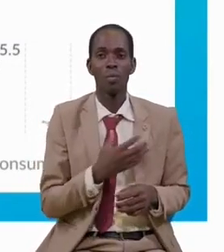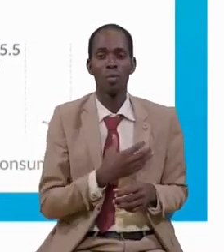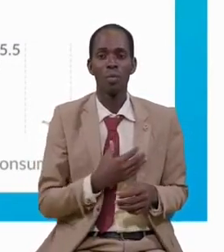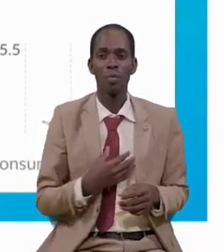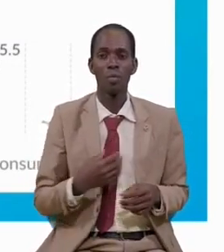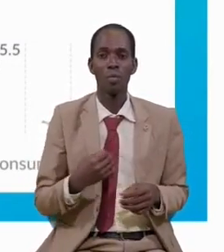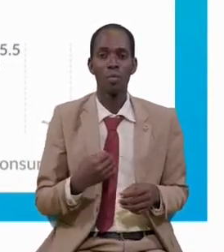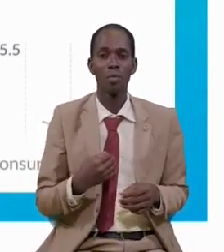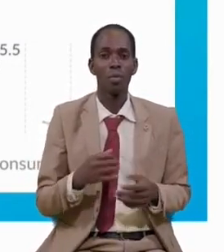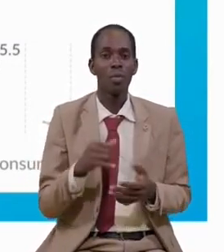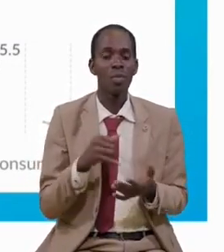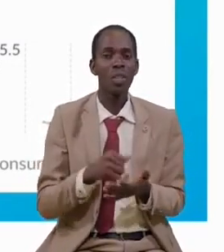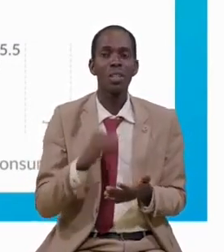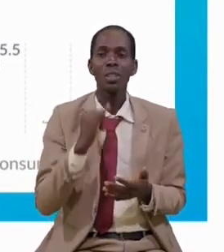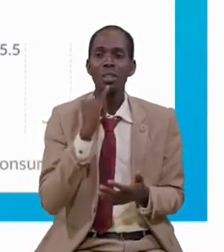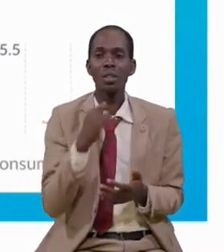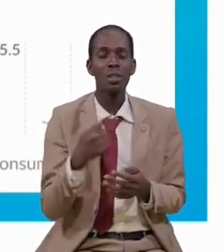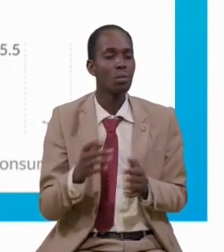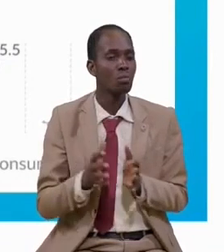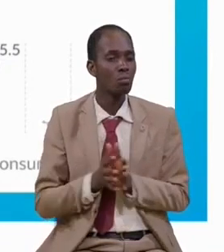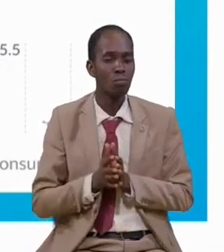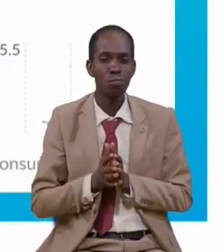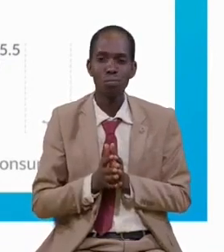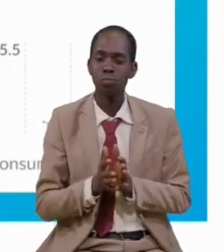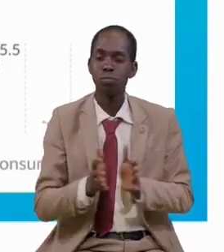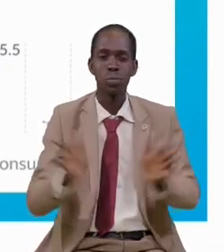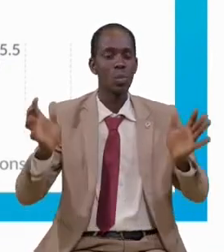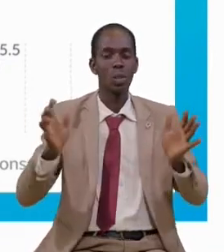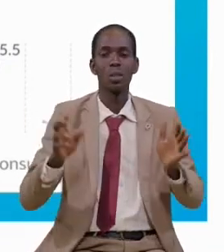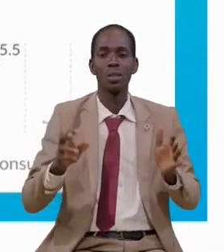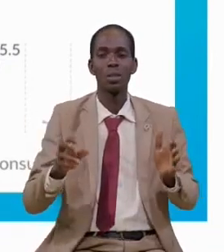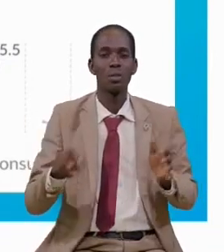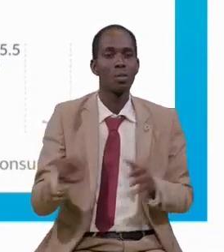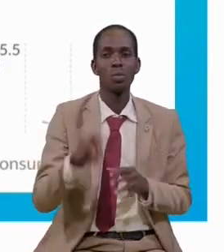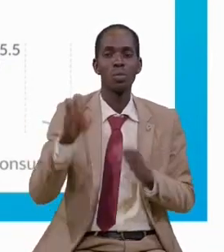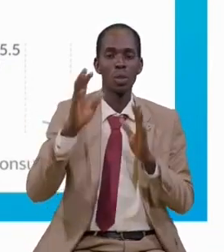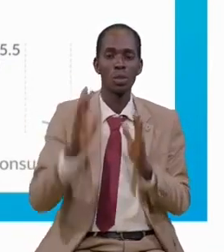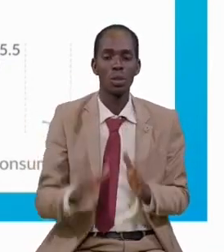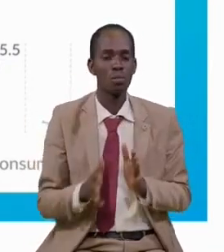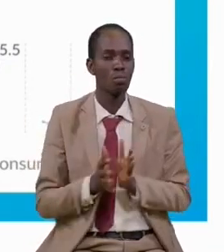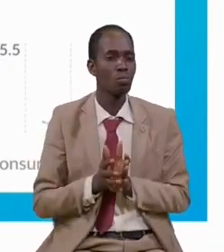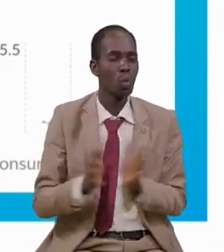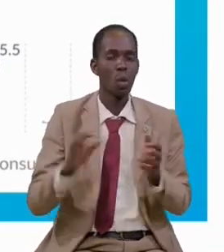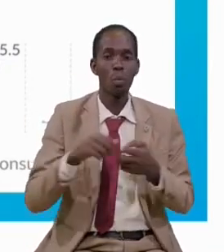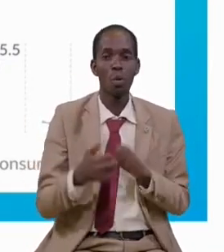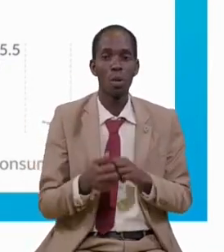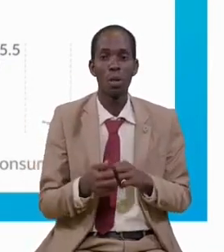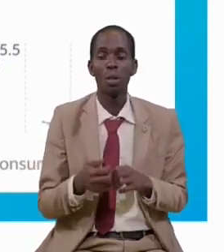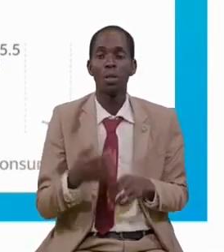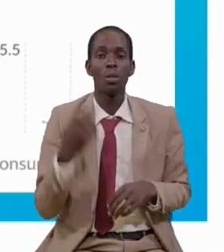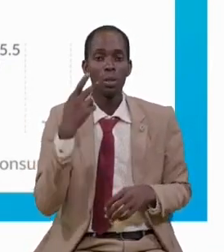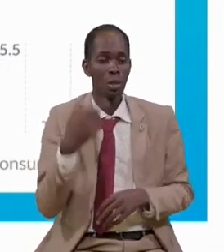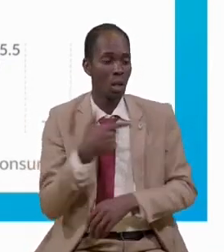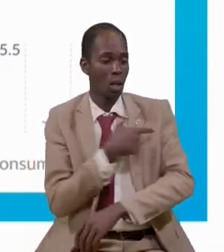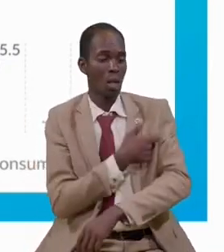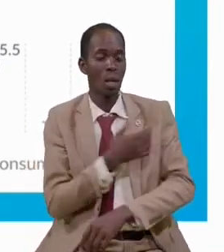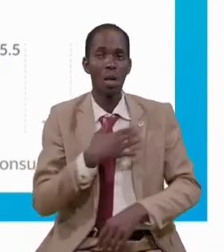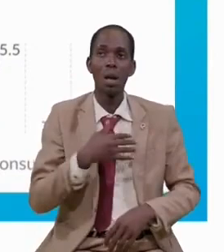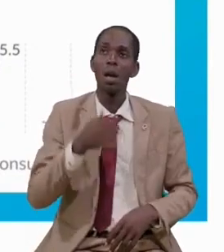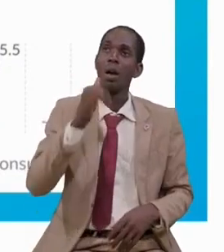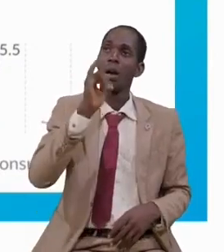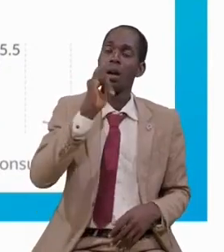a global problem. It's a global problem. Alcohol and drug use disorders. And then what